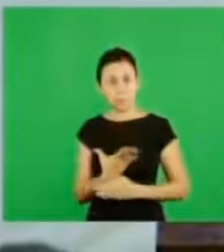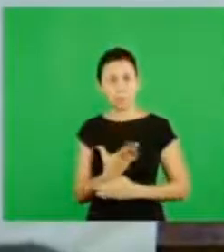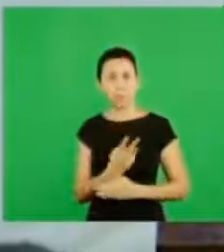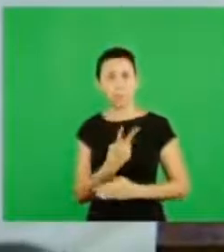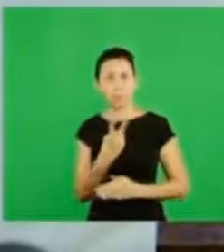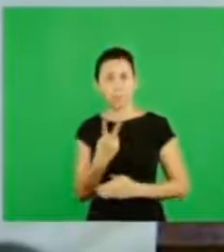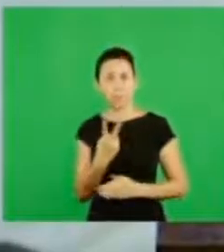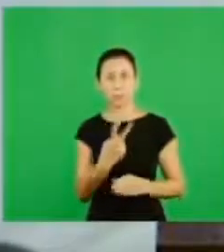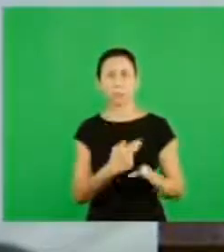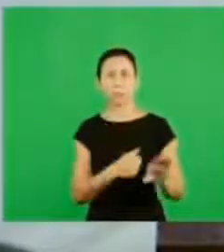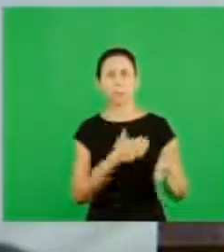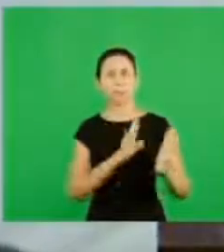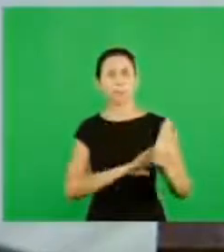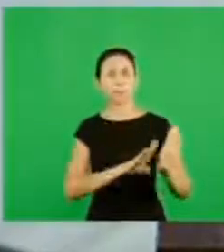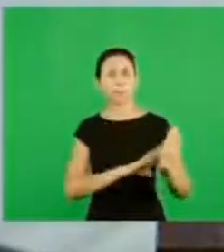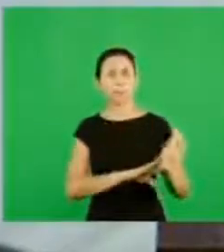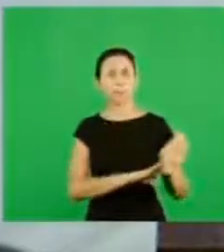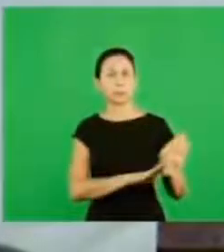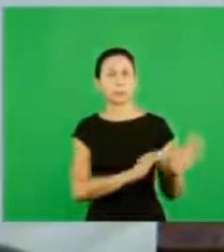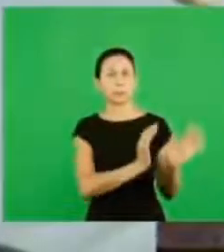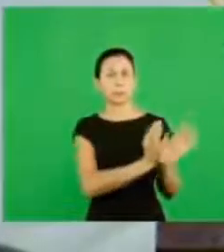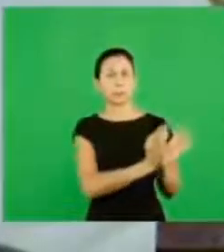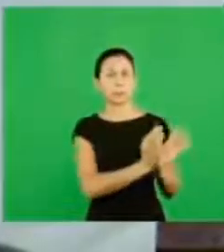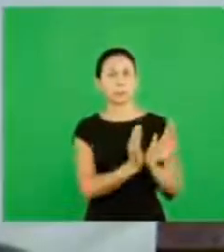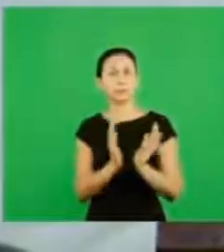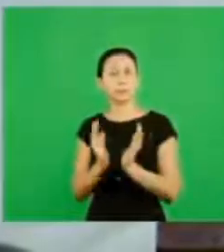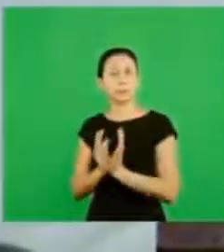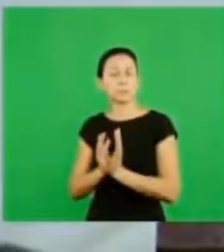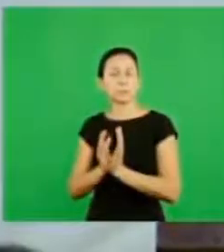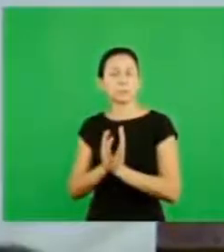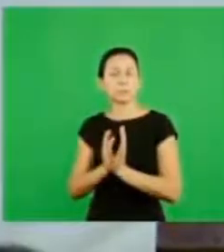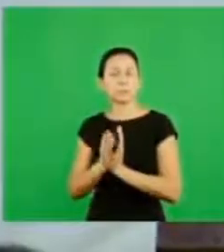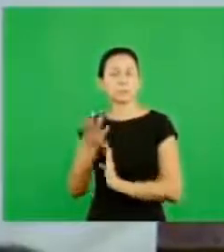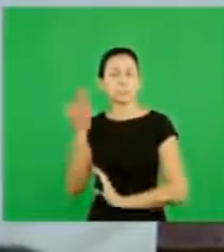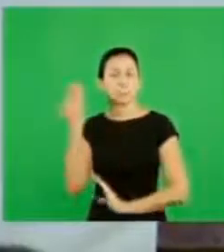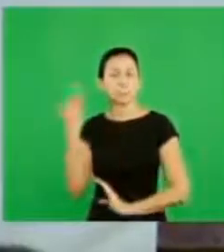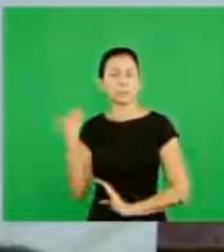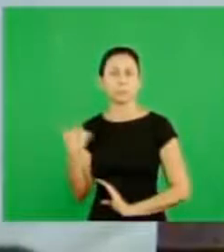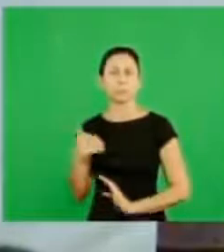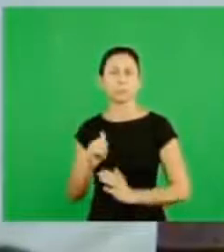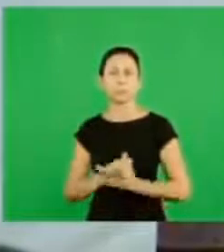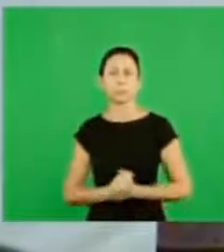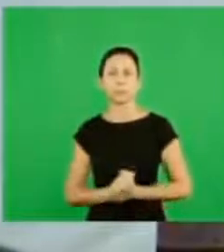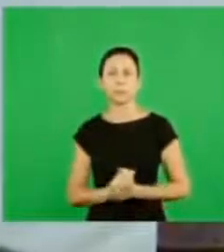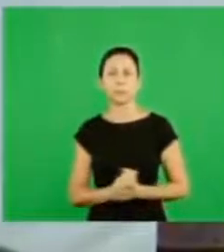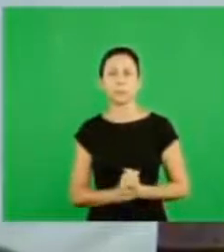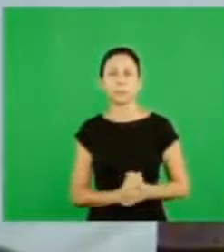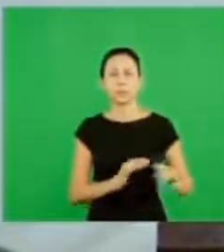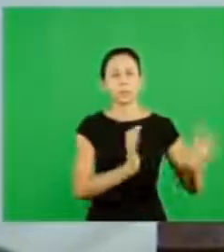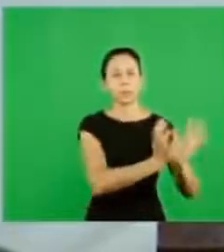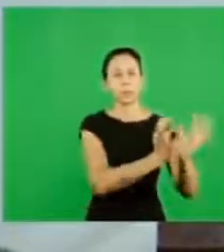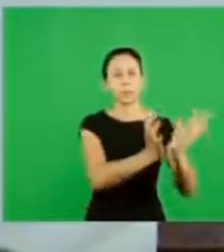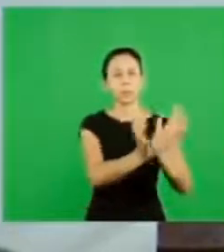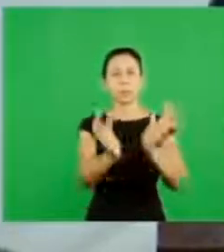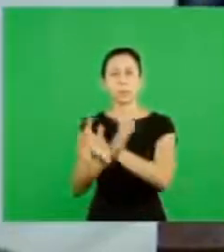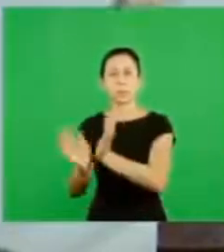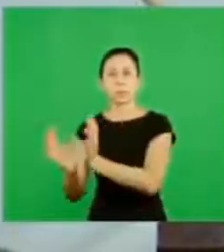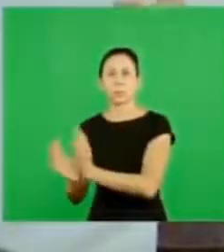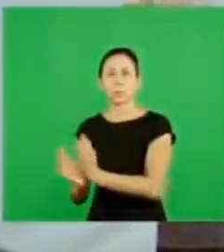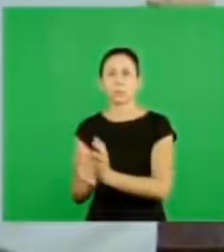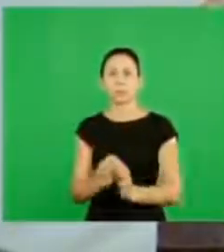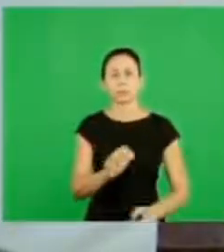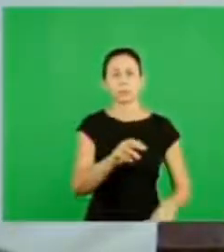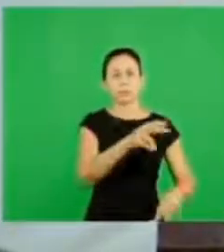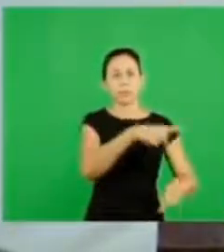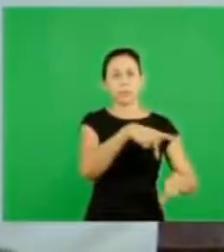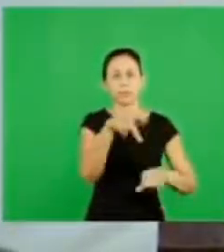It surged there inside of the ideologies of that time